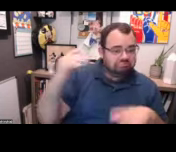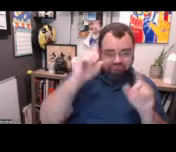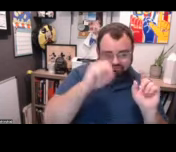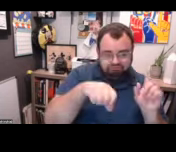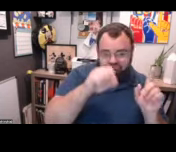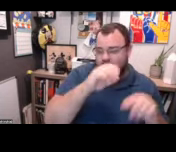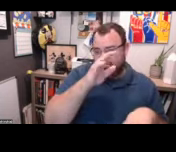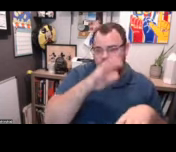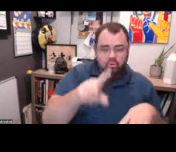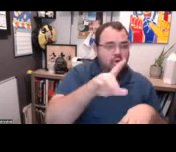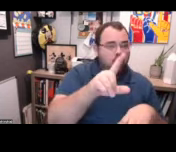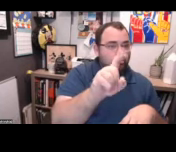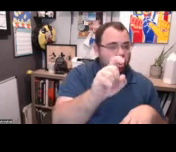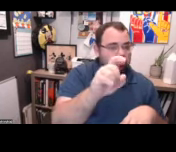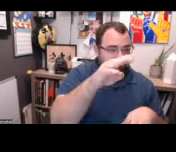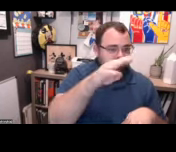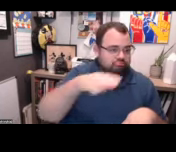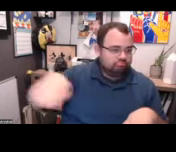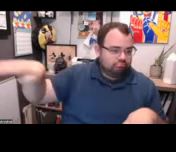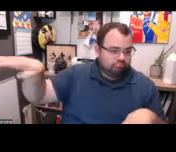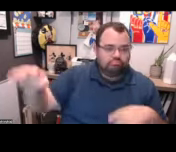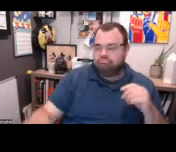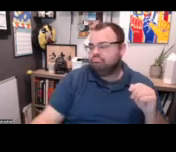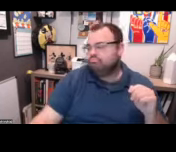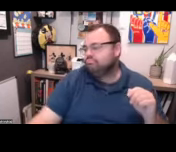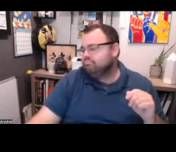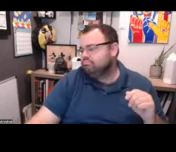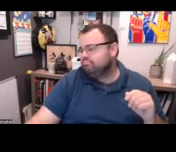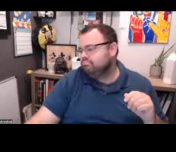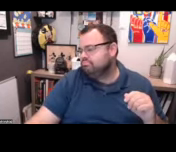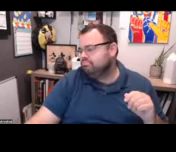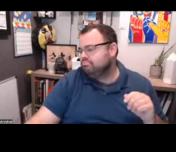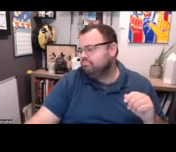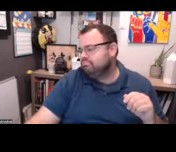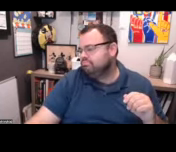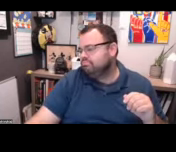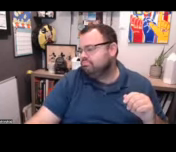It's about 100. Yeah, right around that.